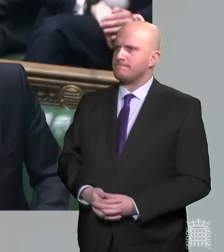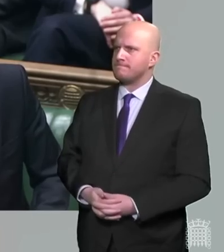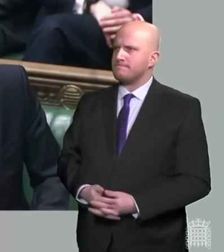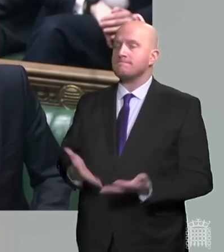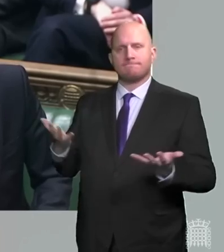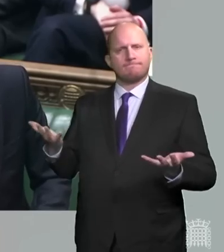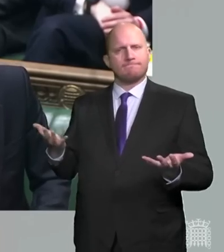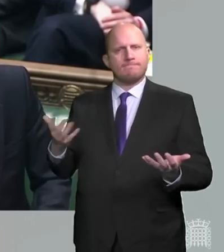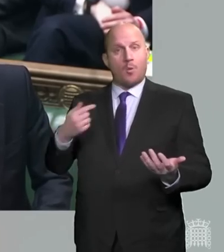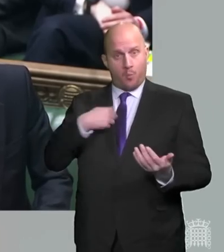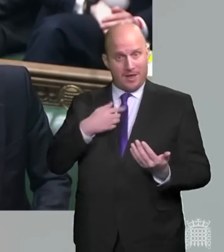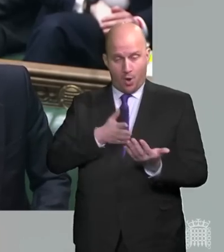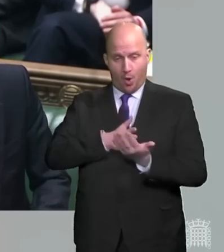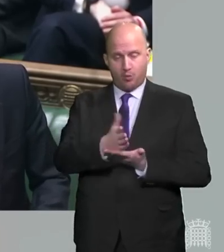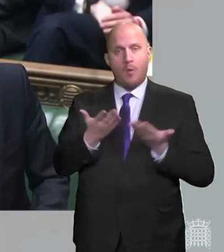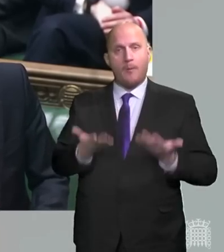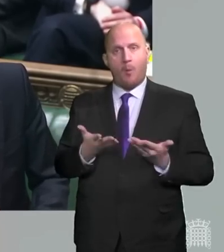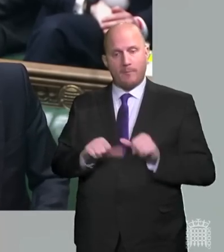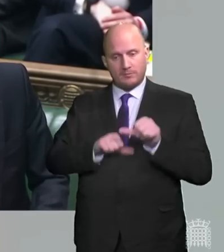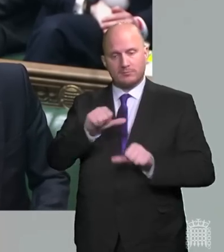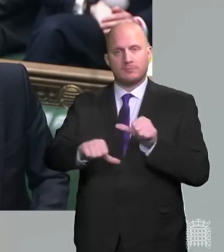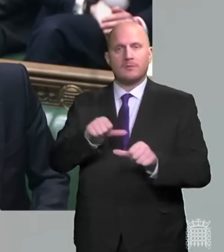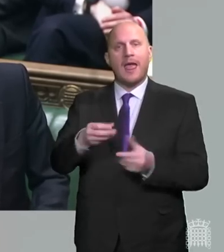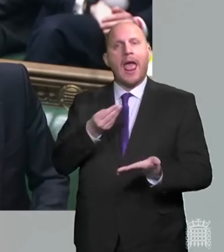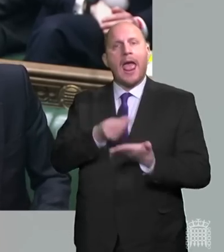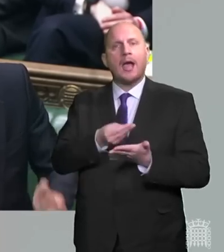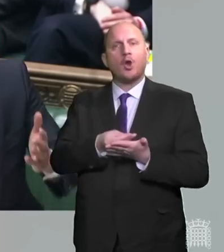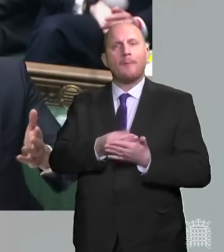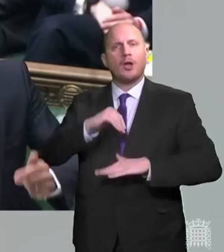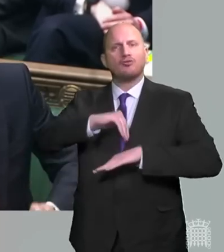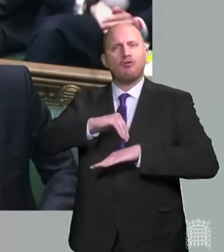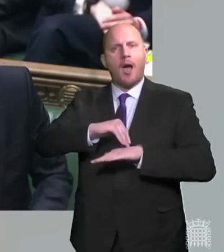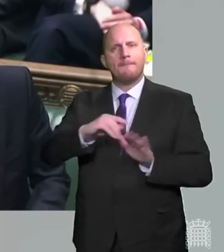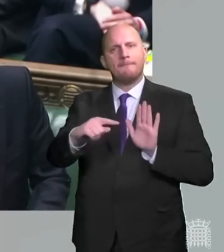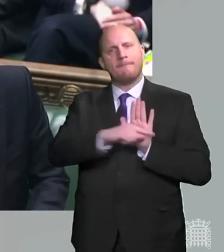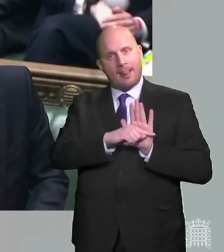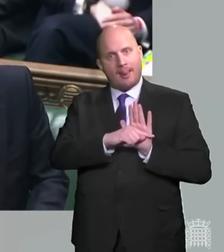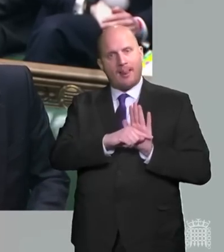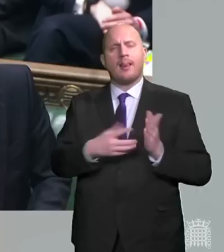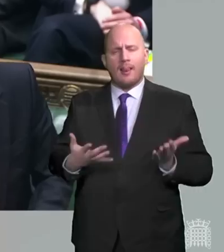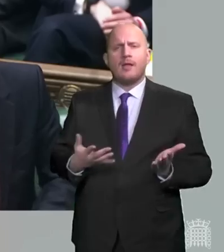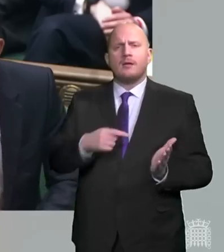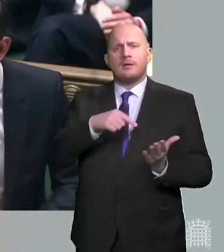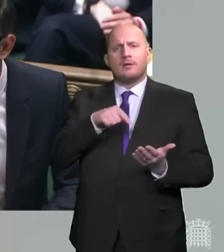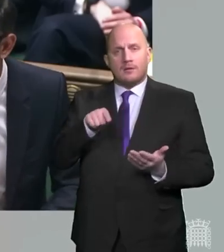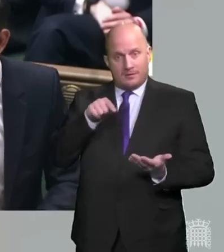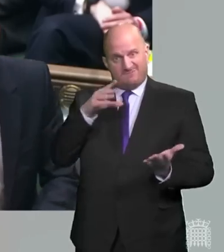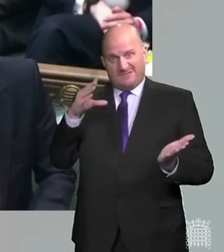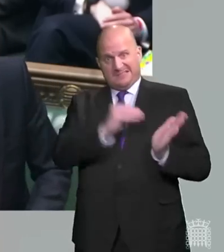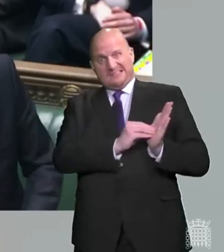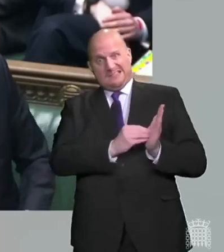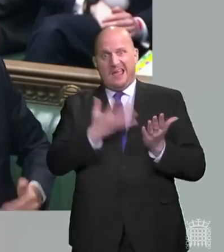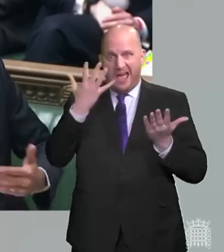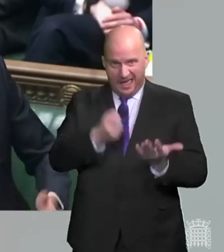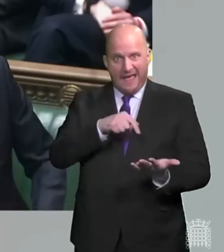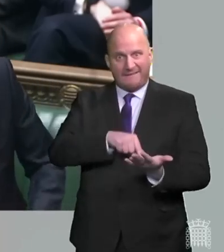Economic Crime Bill, which puts in place many more measures to allow us to tackle some of the issues that she raised, and also introduces the Economic